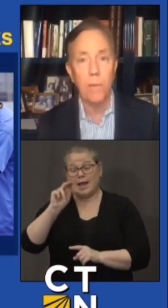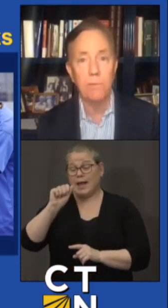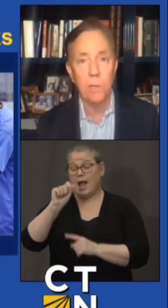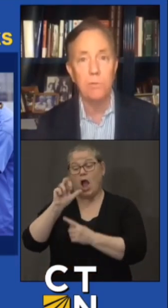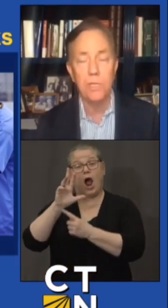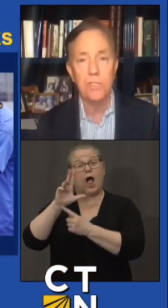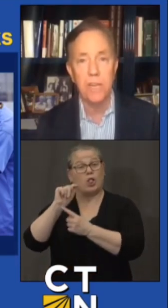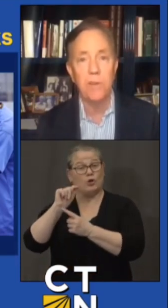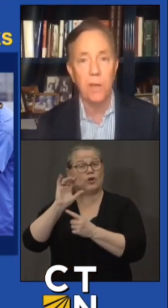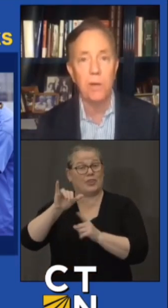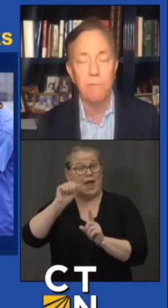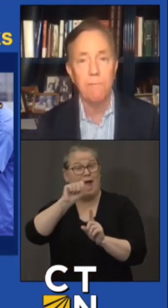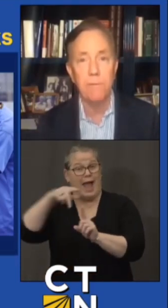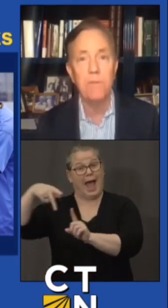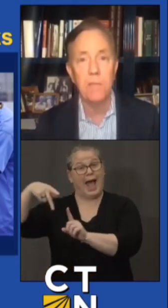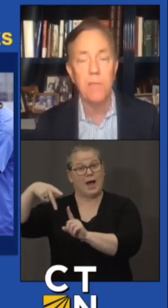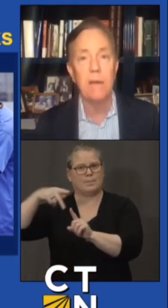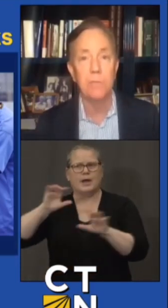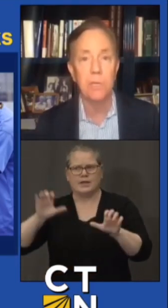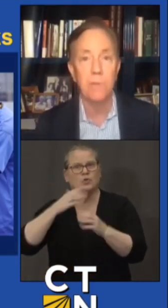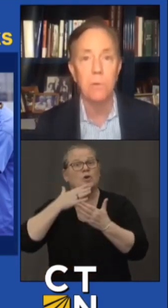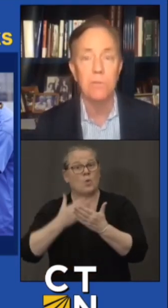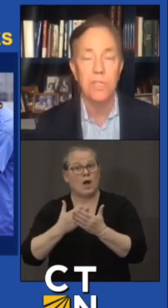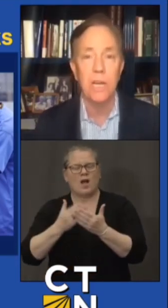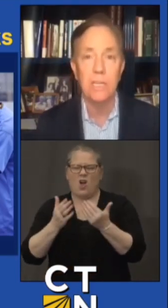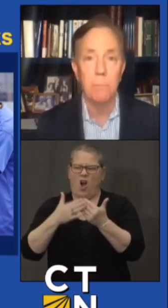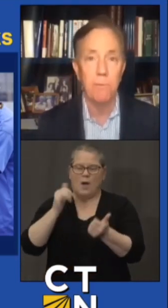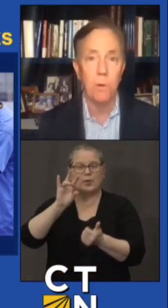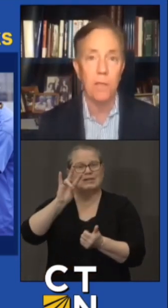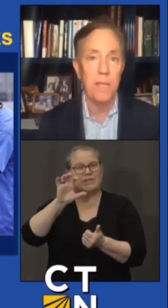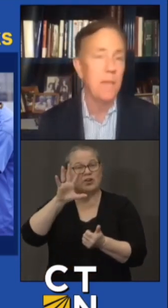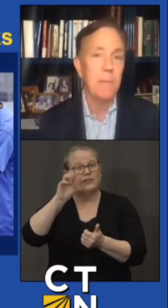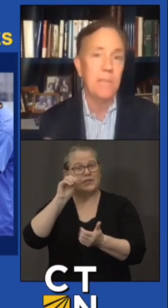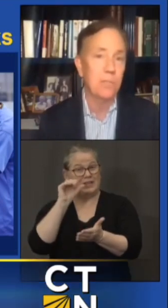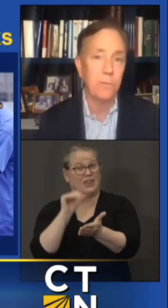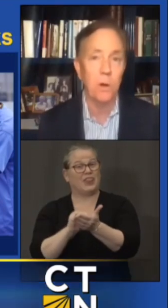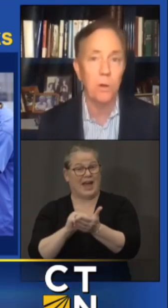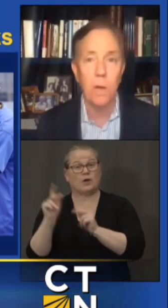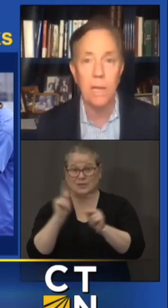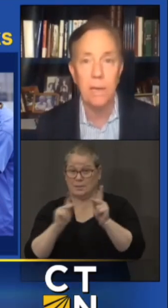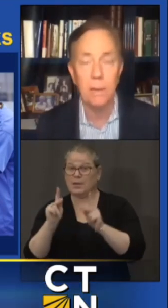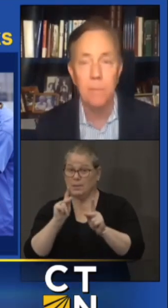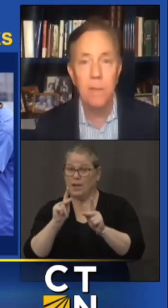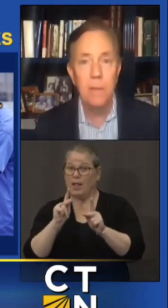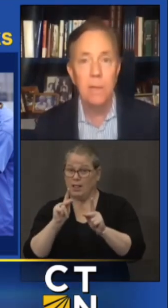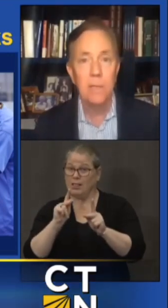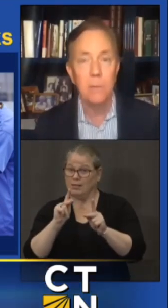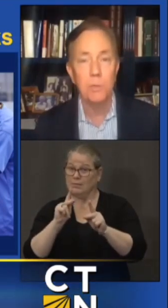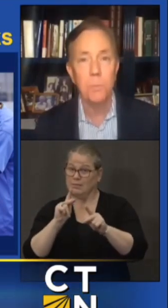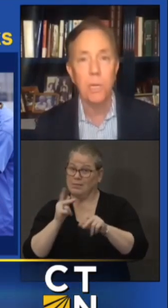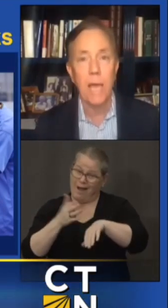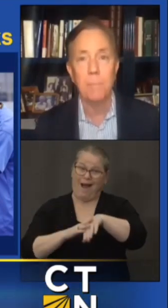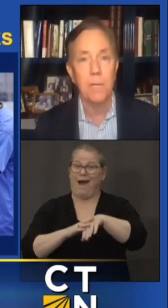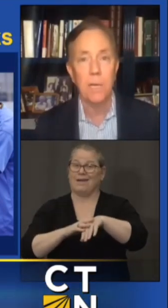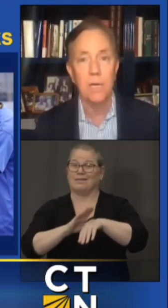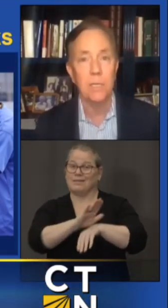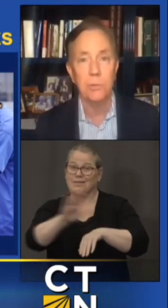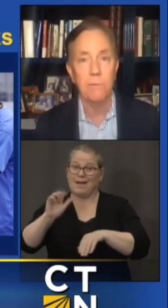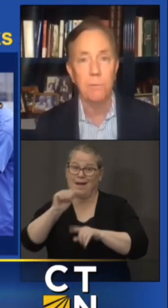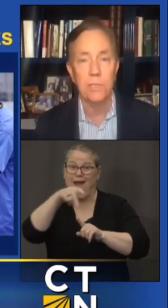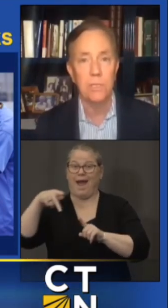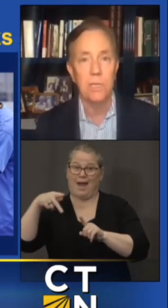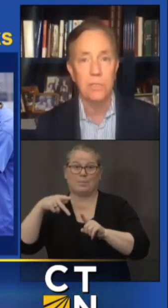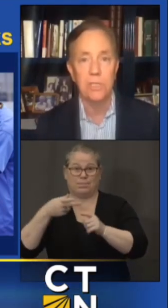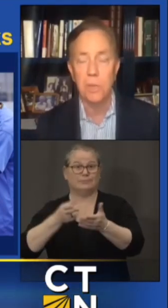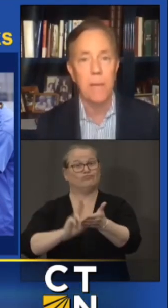well. We have close to 750,000 of you have signed up for it. I think that makes us far and away the most per capita in the country,